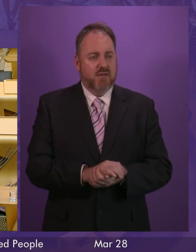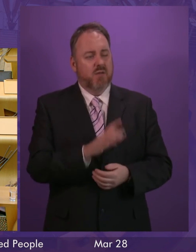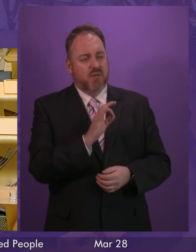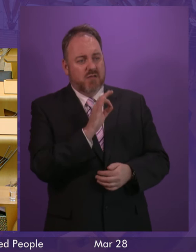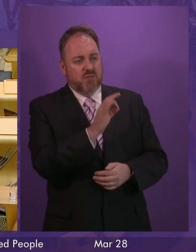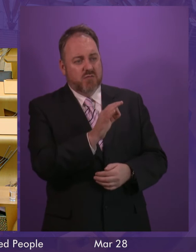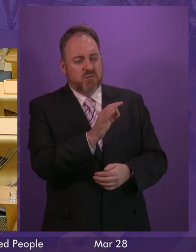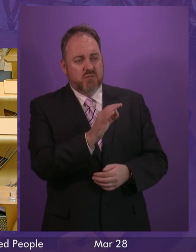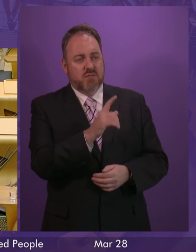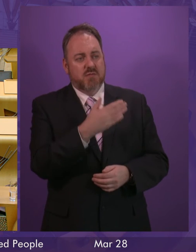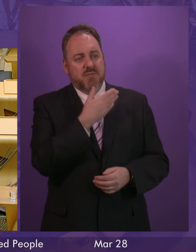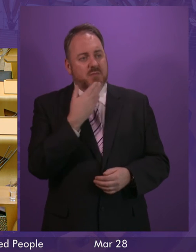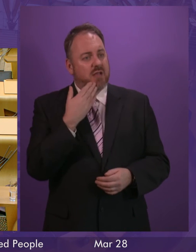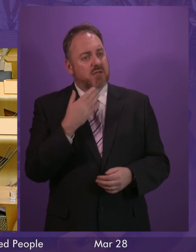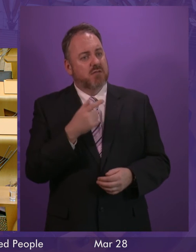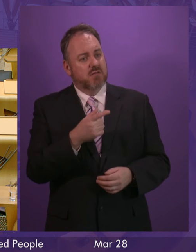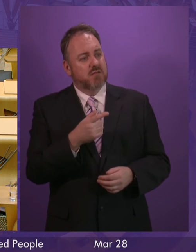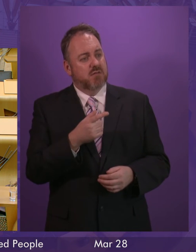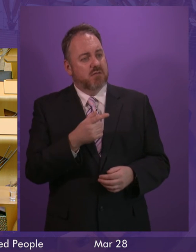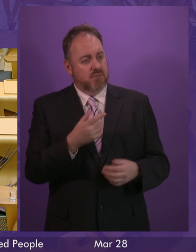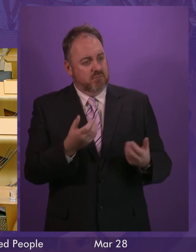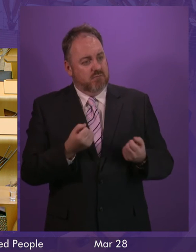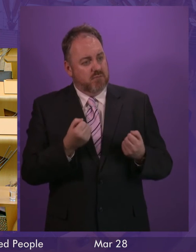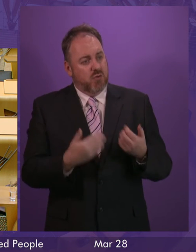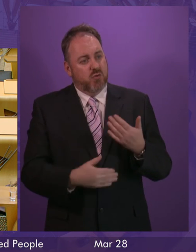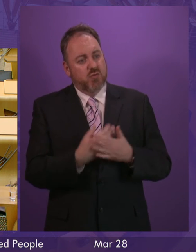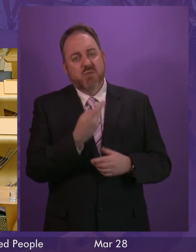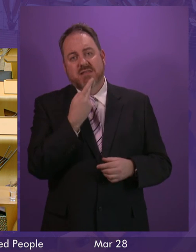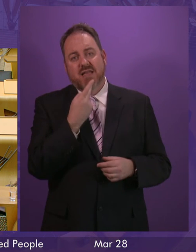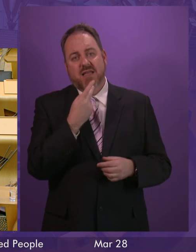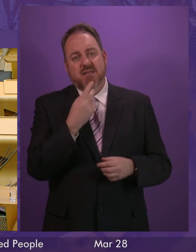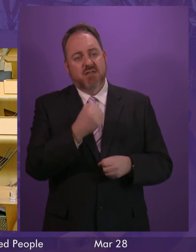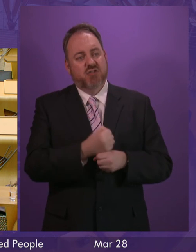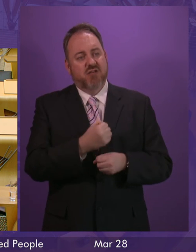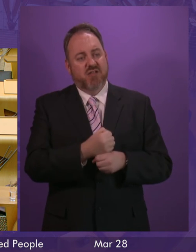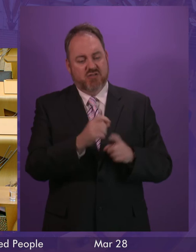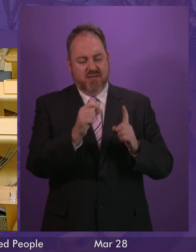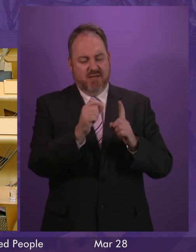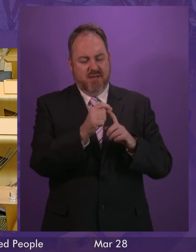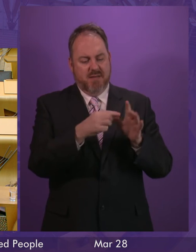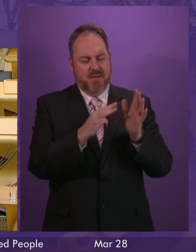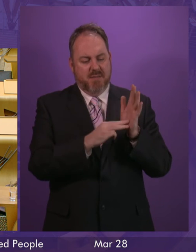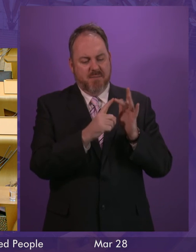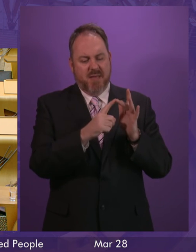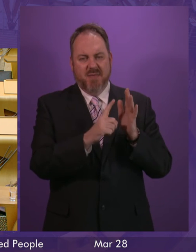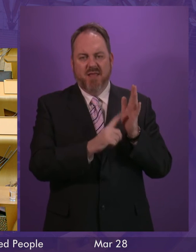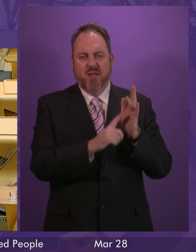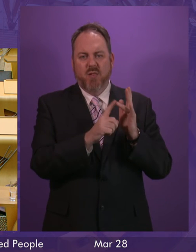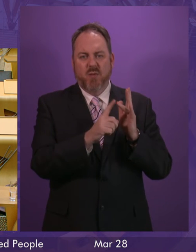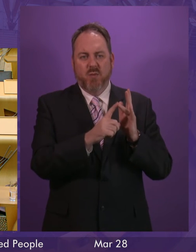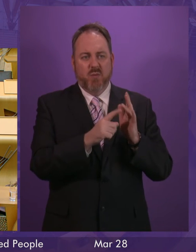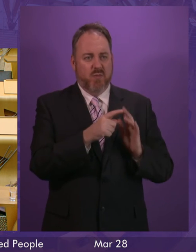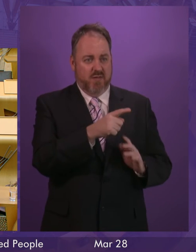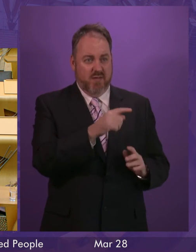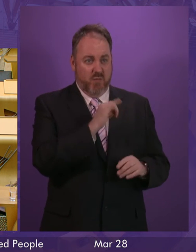the new second-generation mobile Pamelao, which I believe will have its stomping